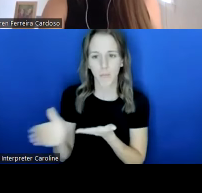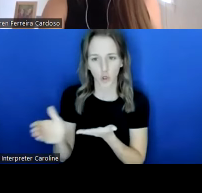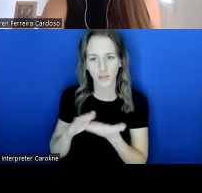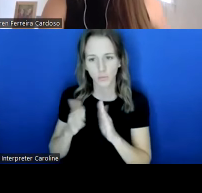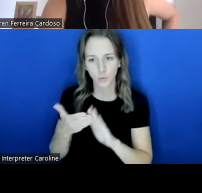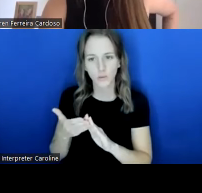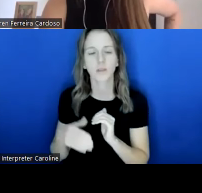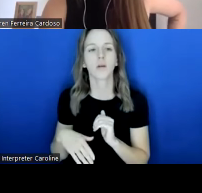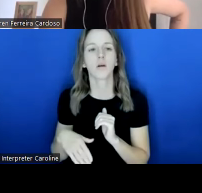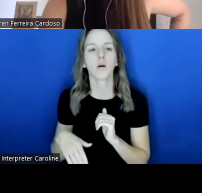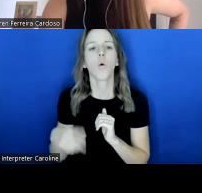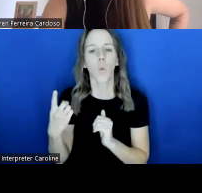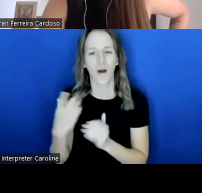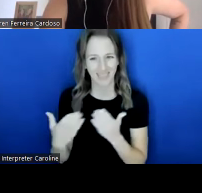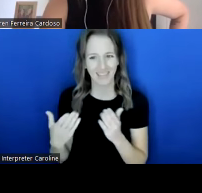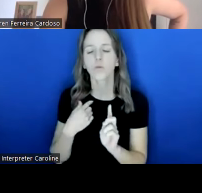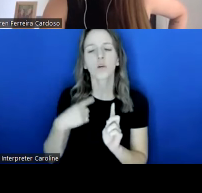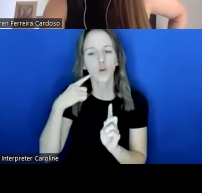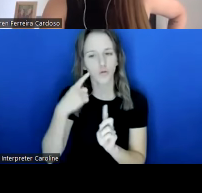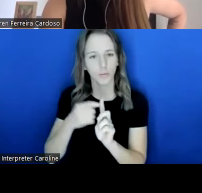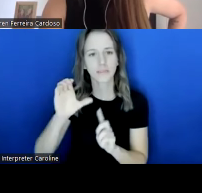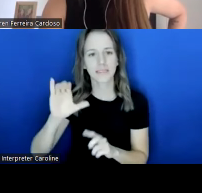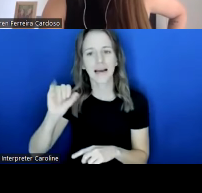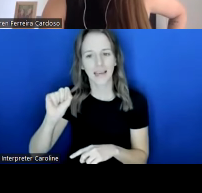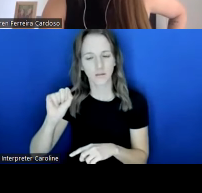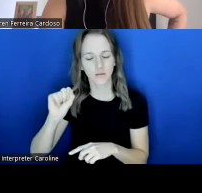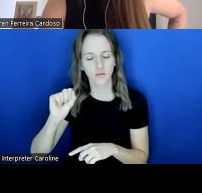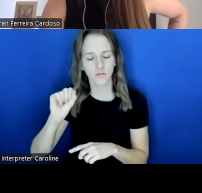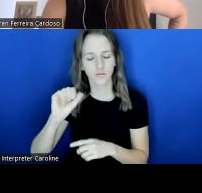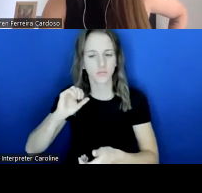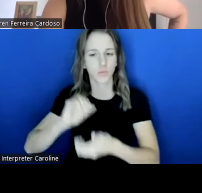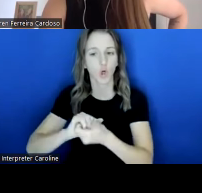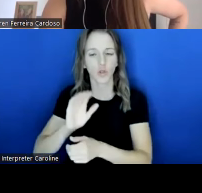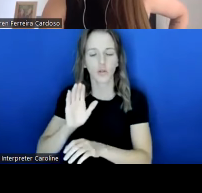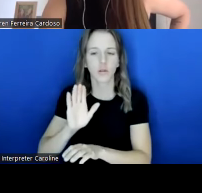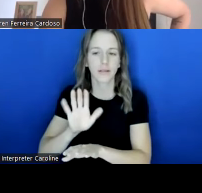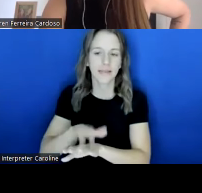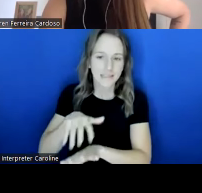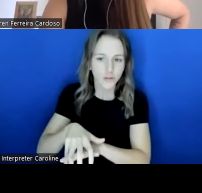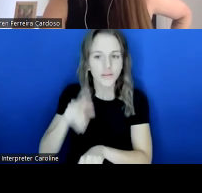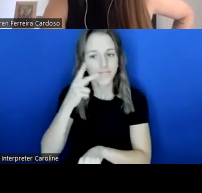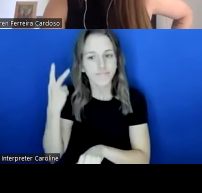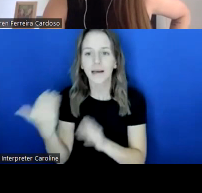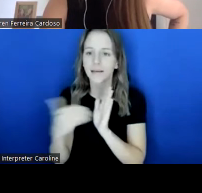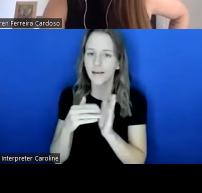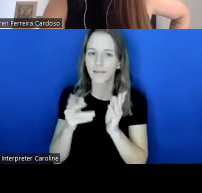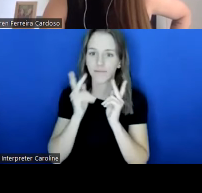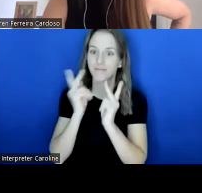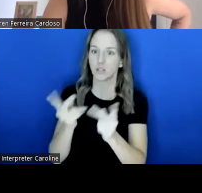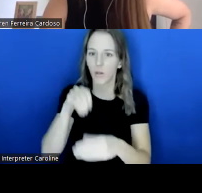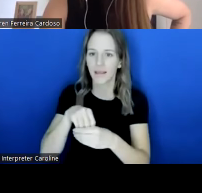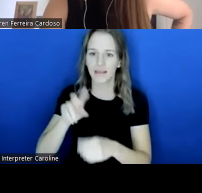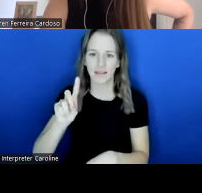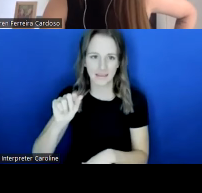one of the things we heard from a CCIS partner is Native Americans were once again visible in the data. The fact that CCIS connected the Bureau